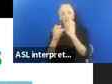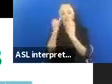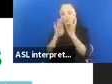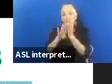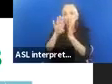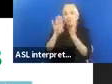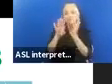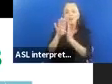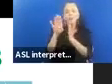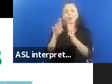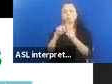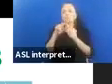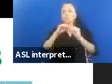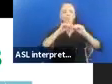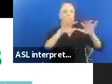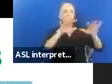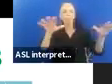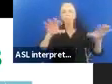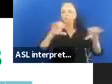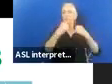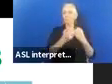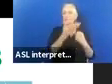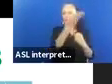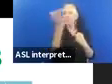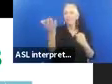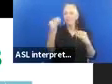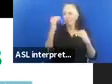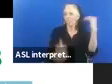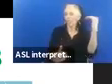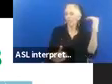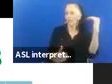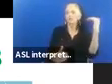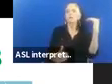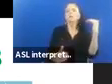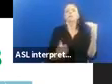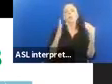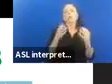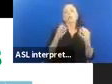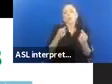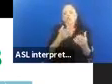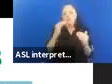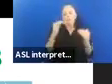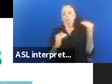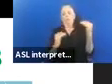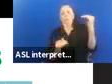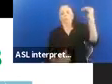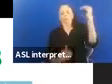an unequal society will almost certainly exacerbate that inequality.